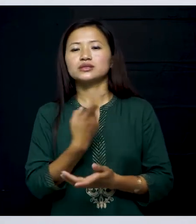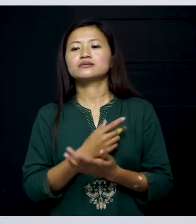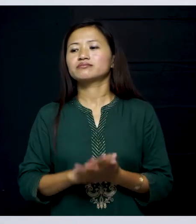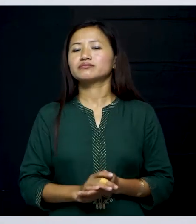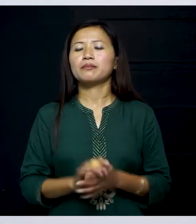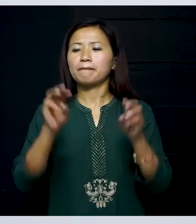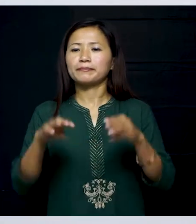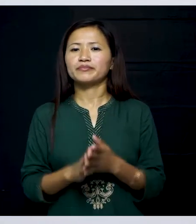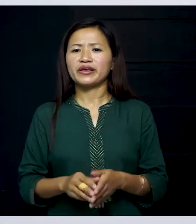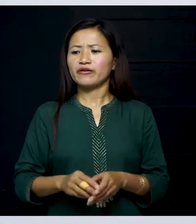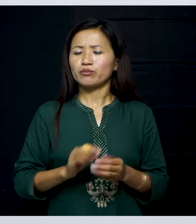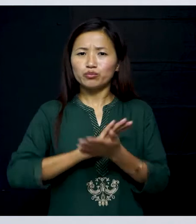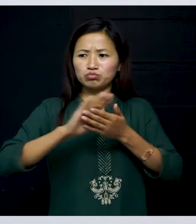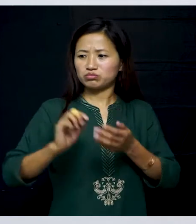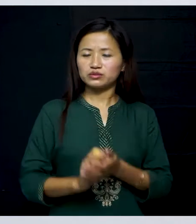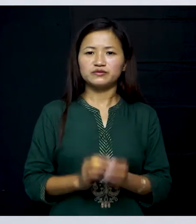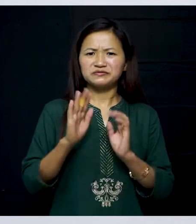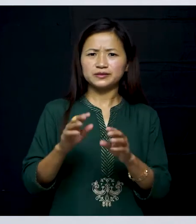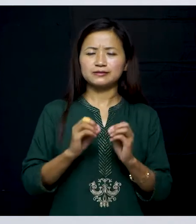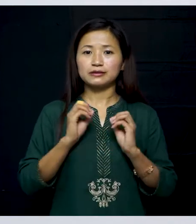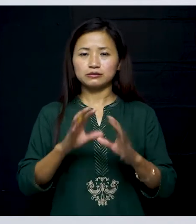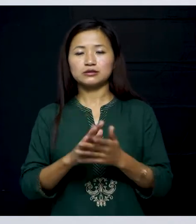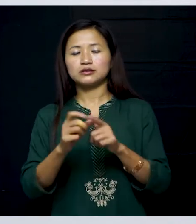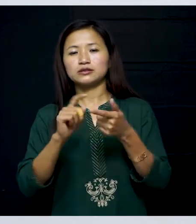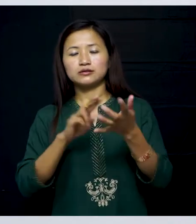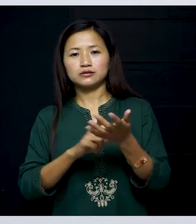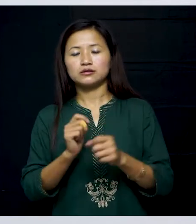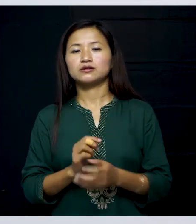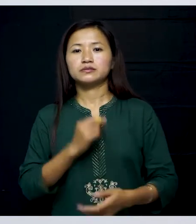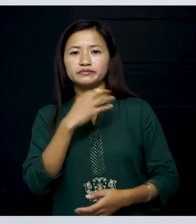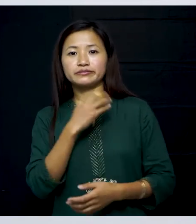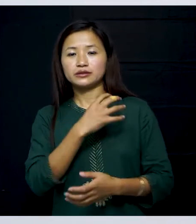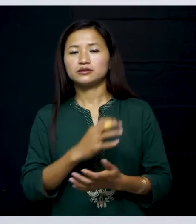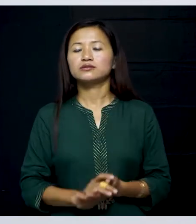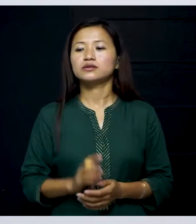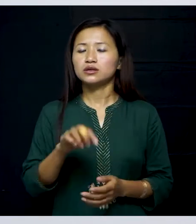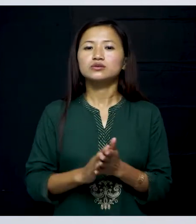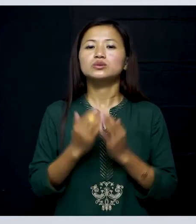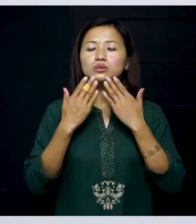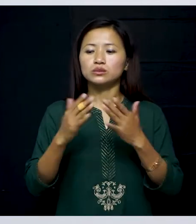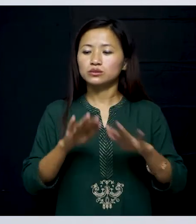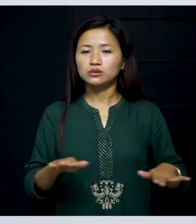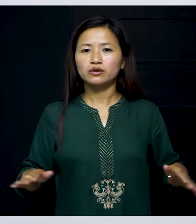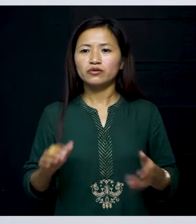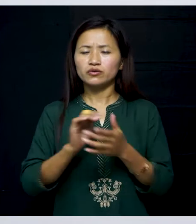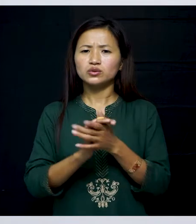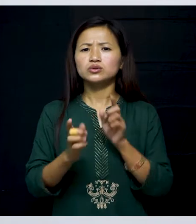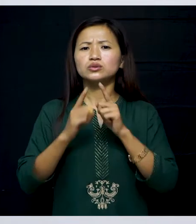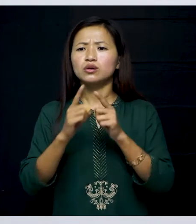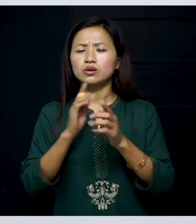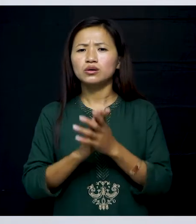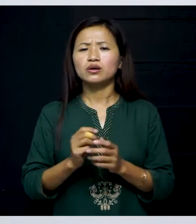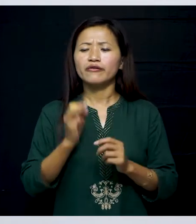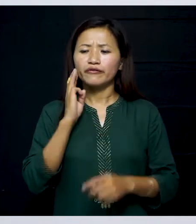they might prove very dangerous. You can think of a character, right? When at school, you know there are some friends who will always talk to